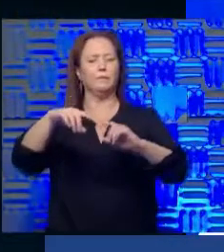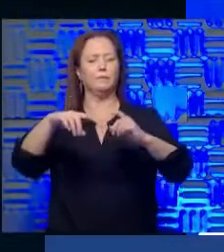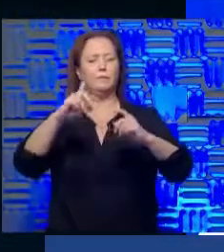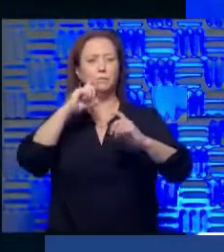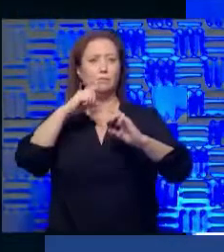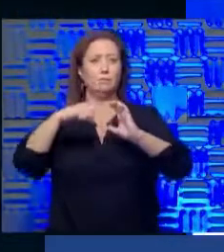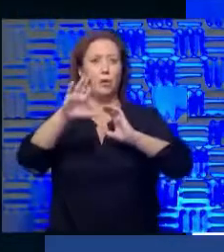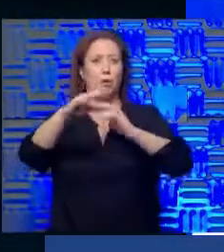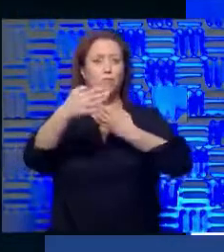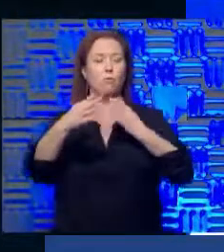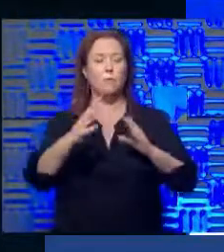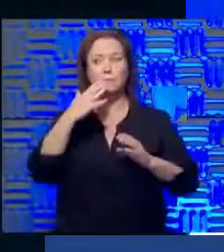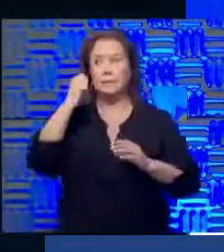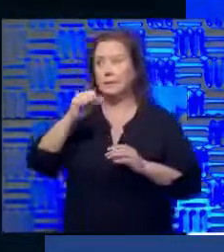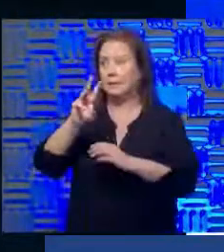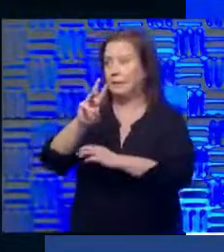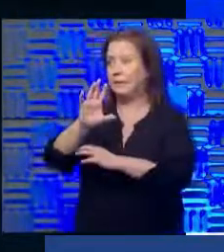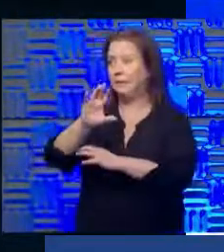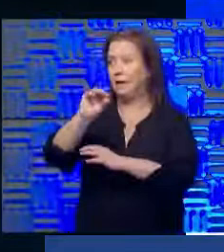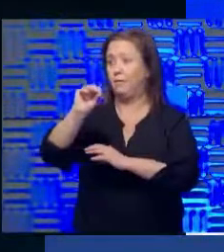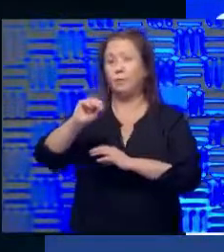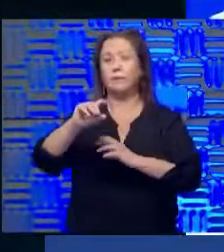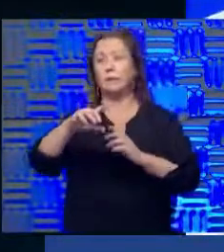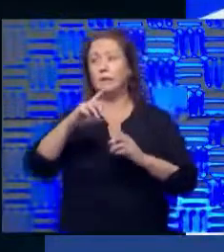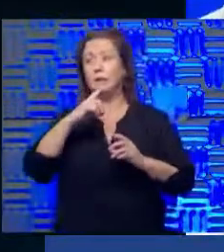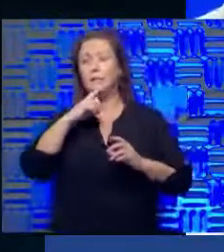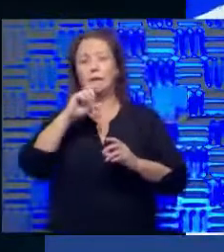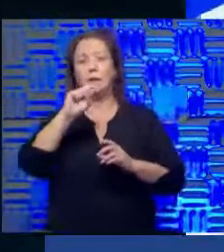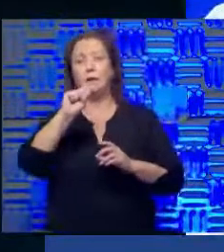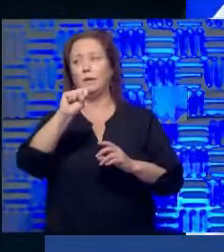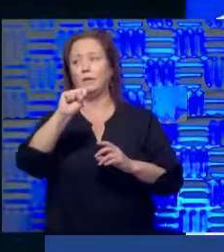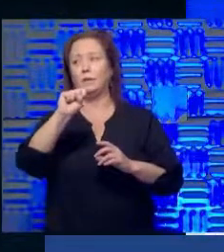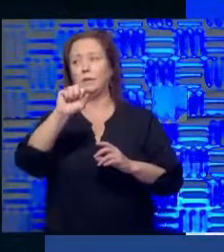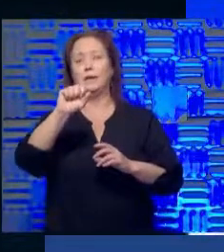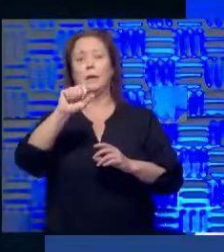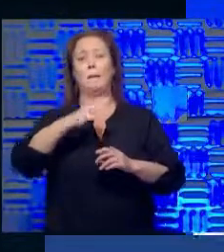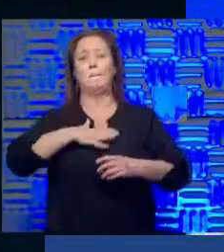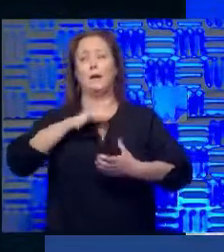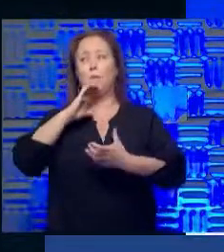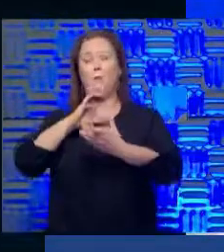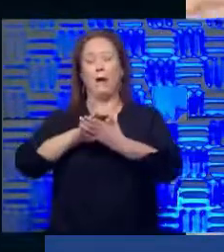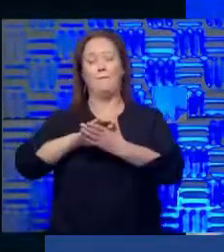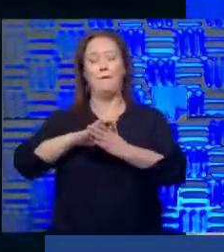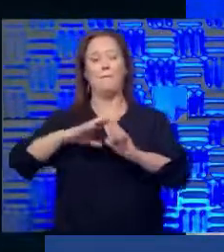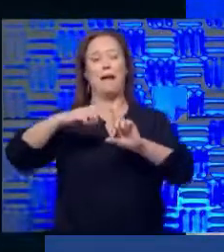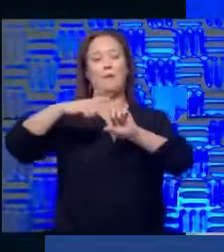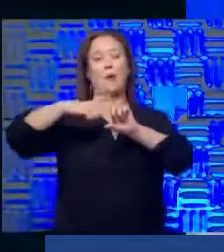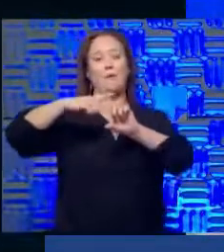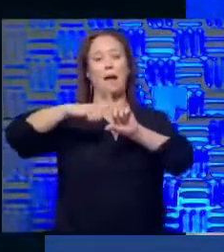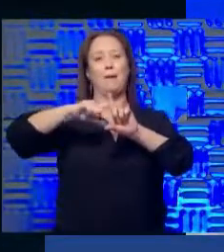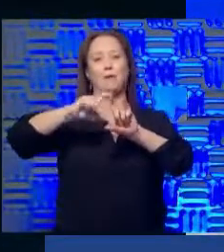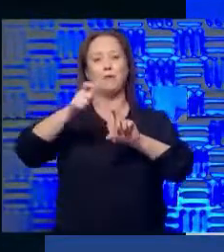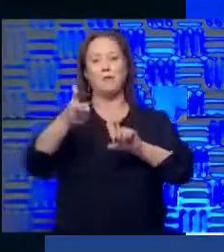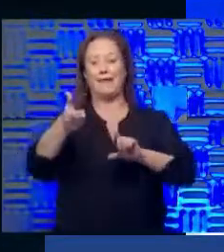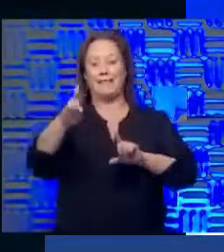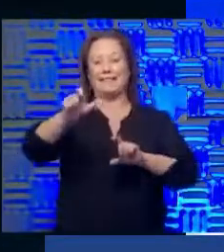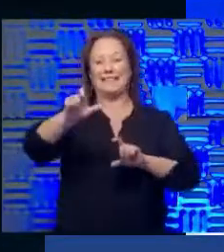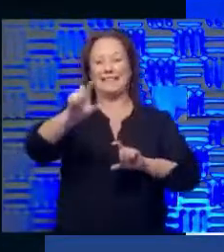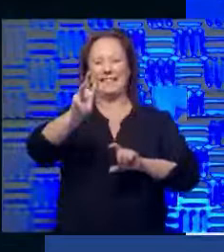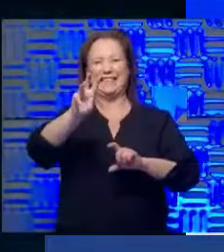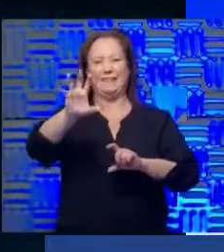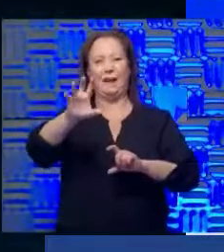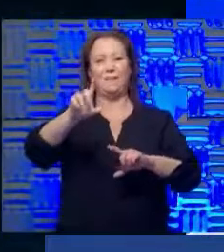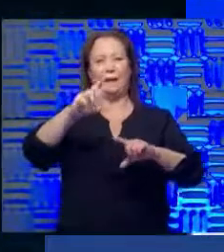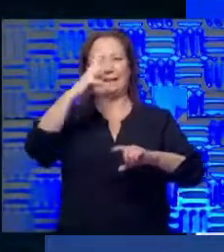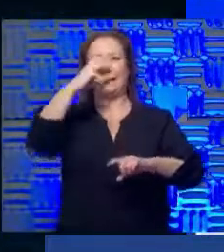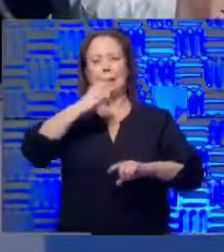And I appreciate that 65-degree thing. I'm going to tell Sandra Stites that tonight, that I get to turn the thermometer down. Oh, no. So I can sleep